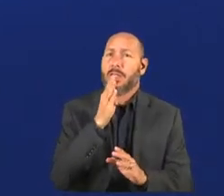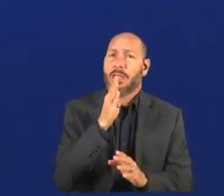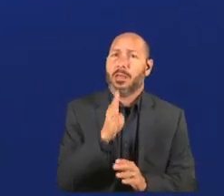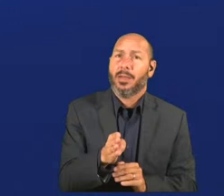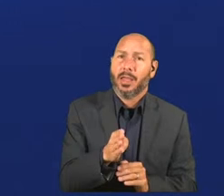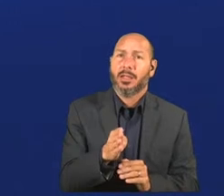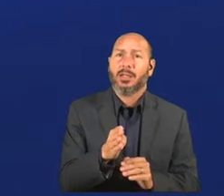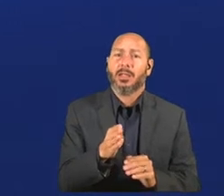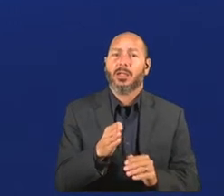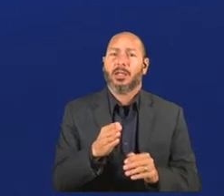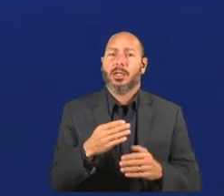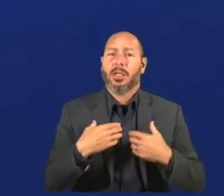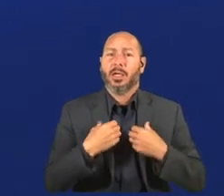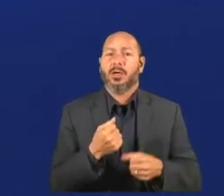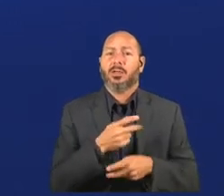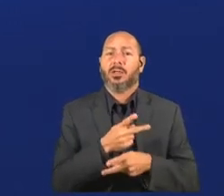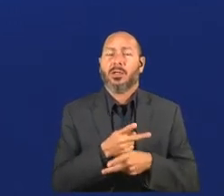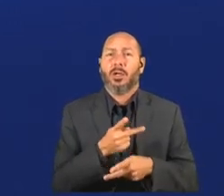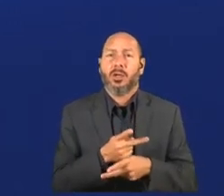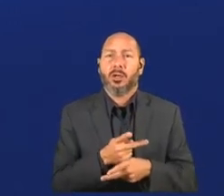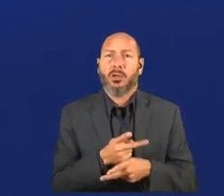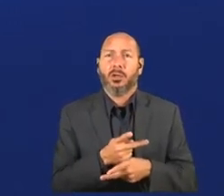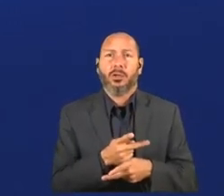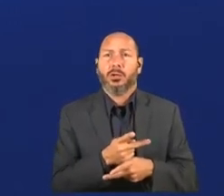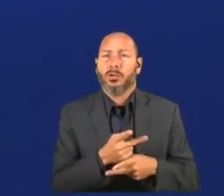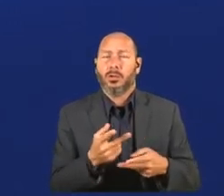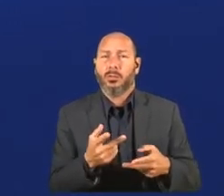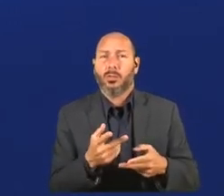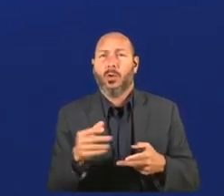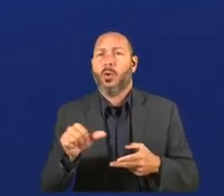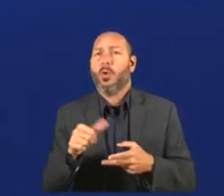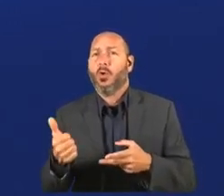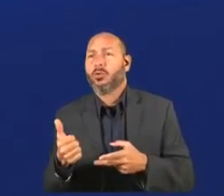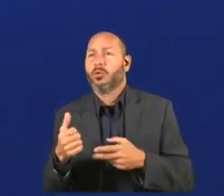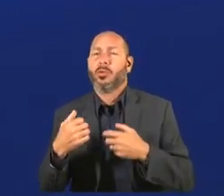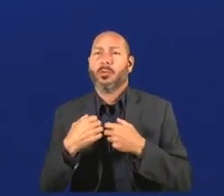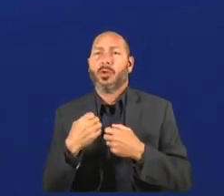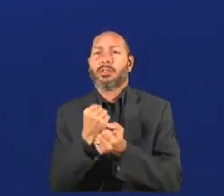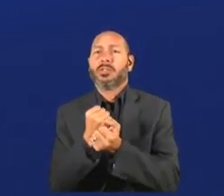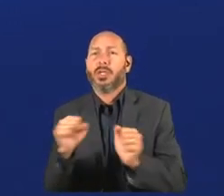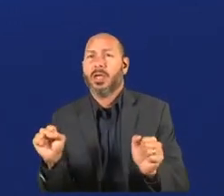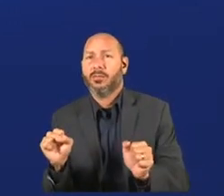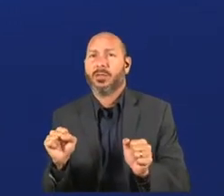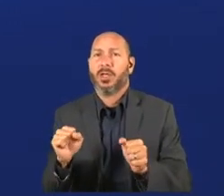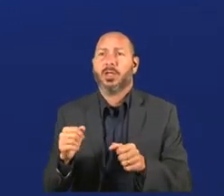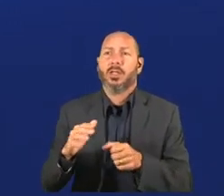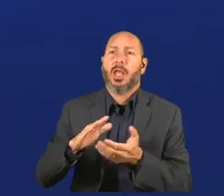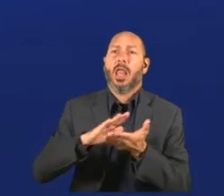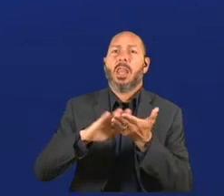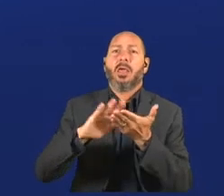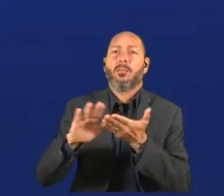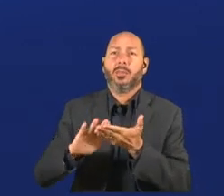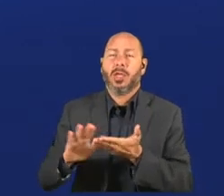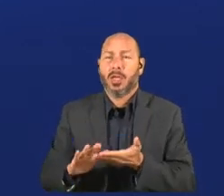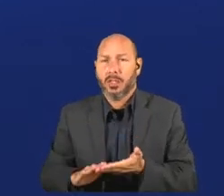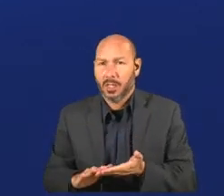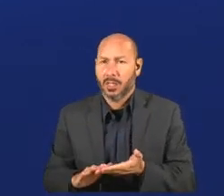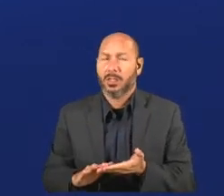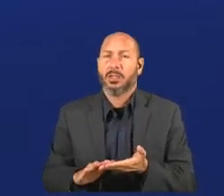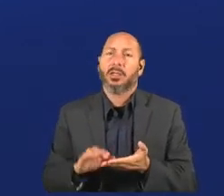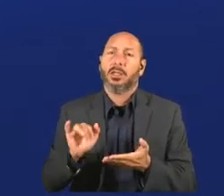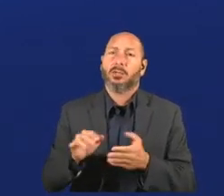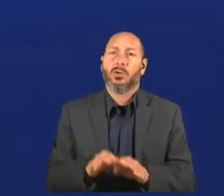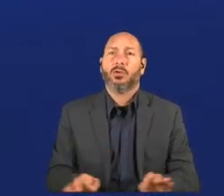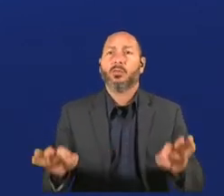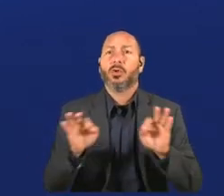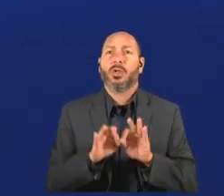of the healthcare system. We're talking about security personnel. We're talking about environmental services. You need staff in hospitals that can claim beds so they can be